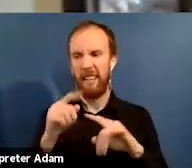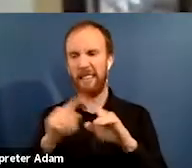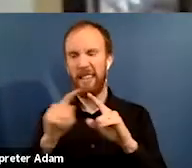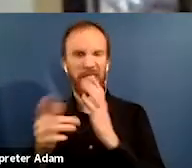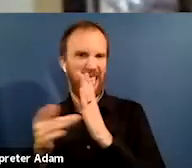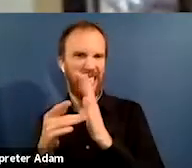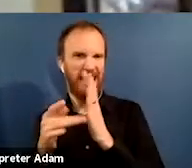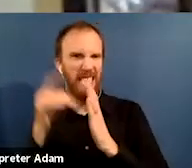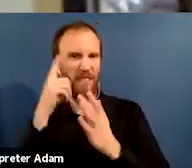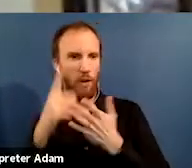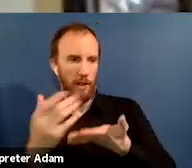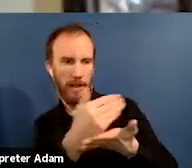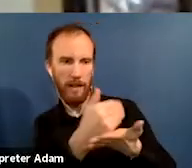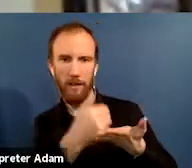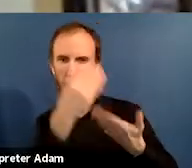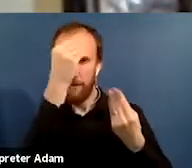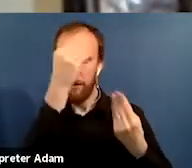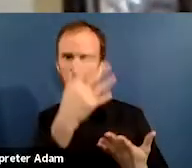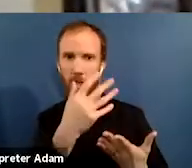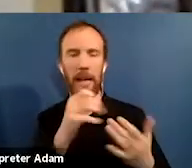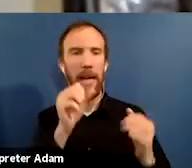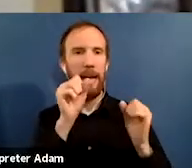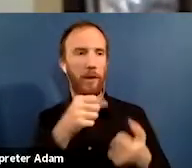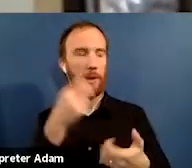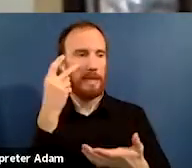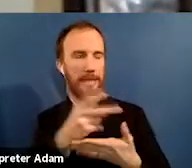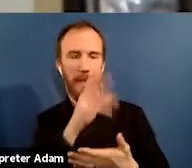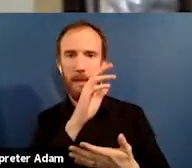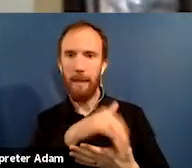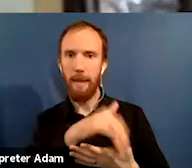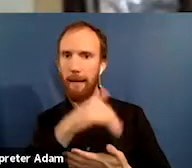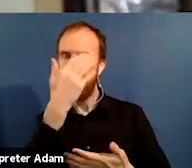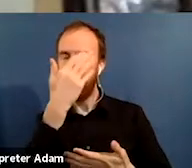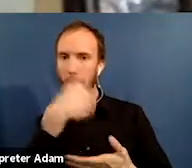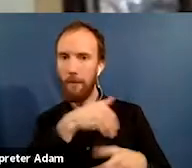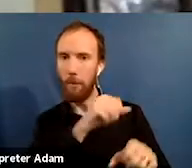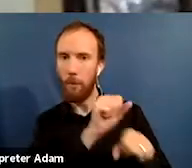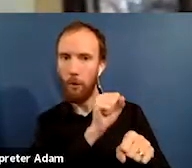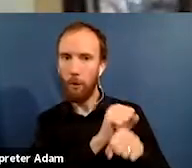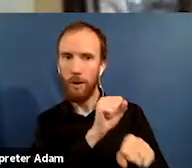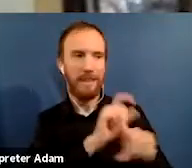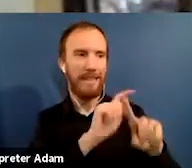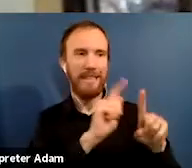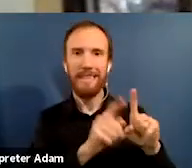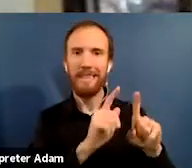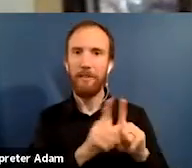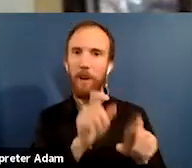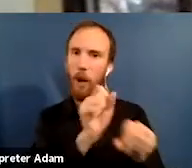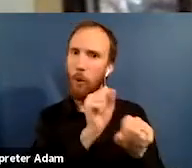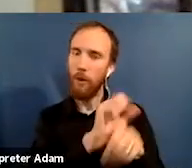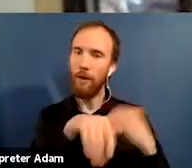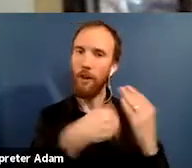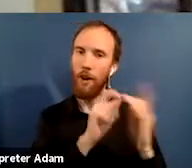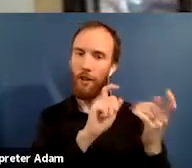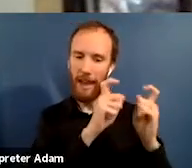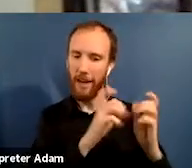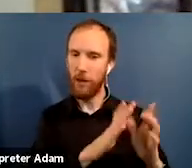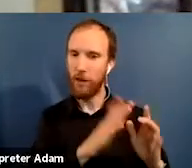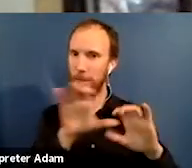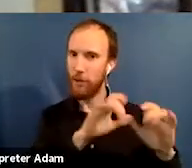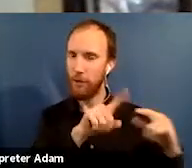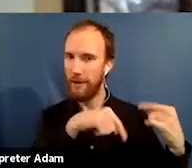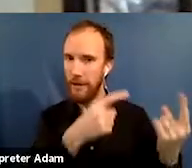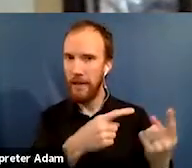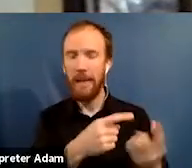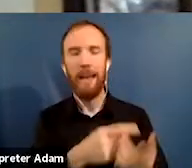sort of get a sense of this invisible labor that these editors were doing. And sure enough, you find that some women